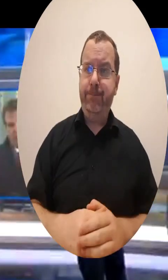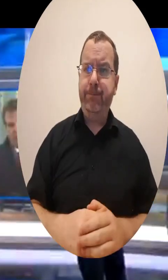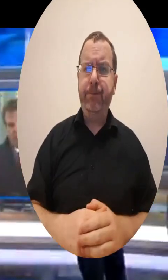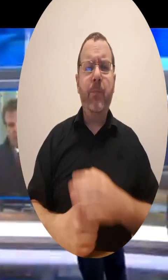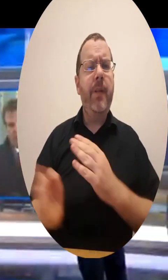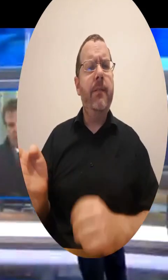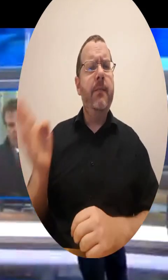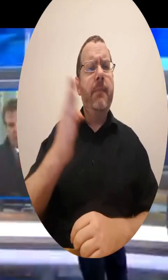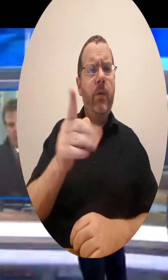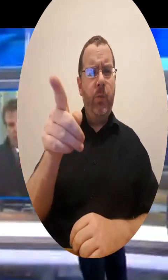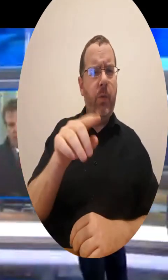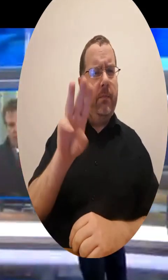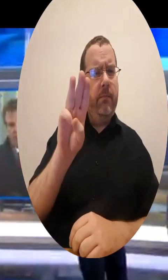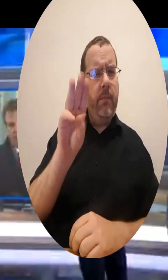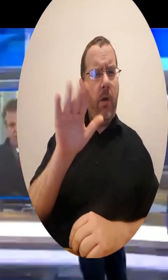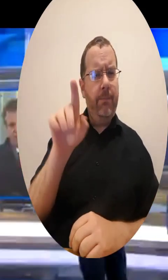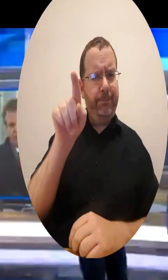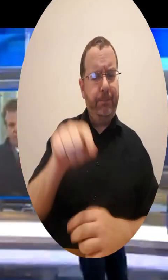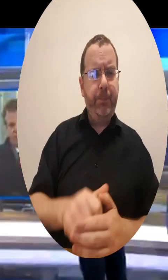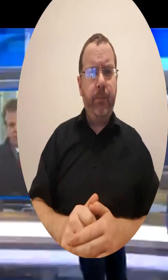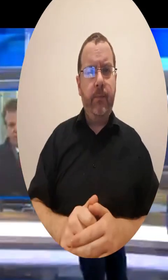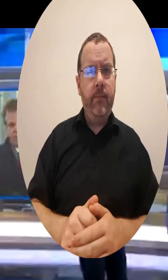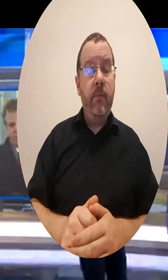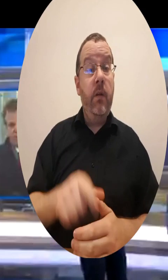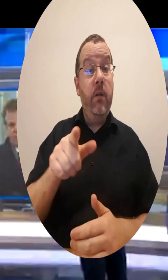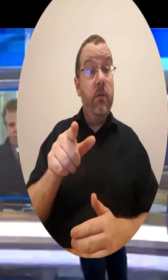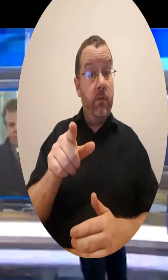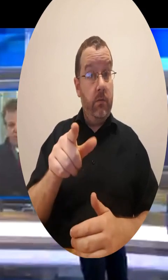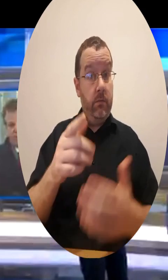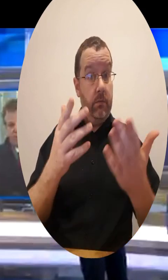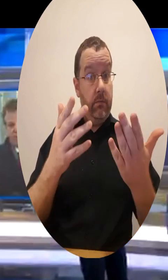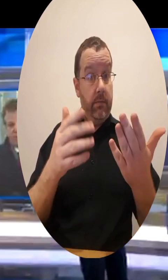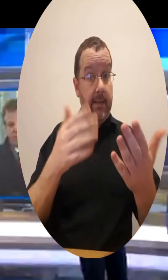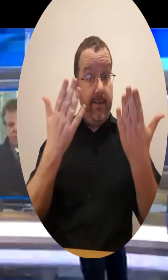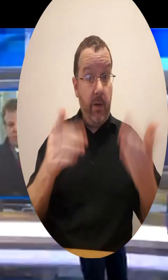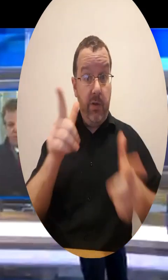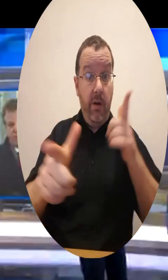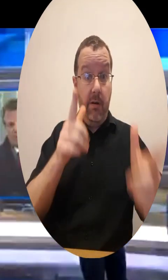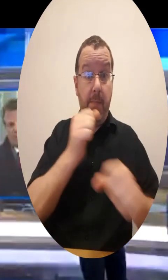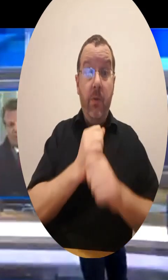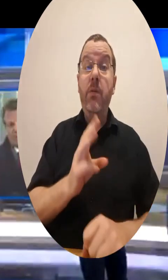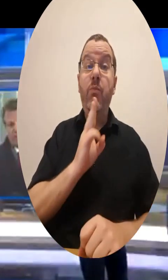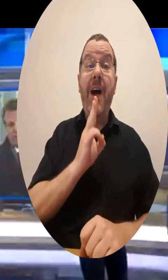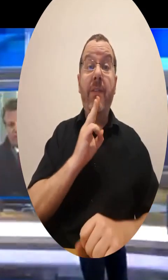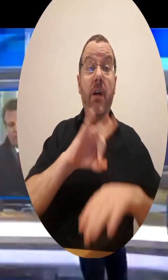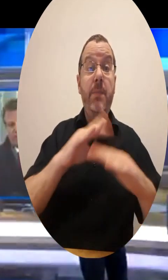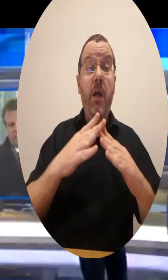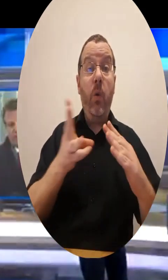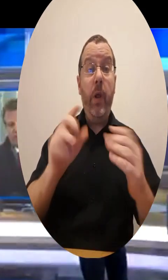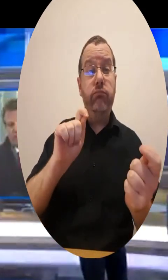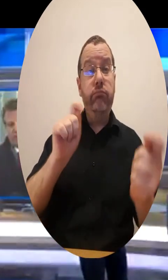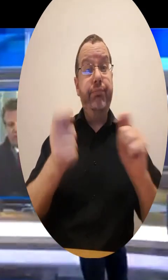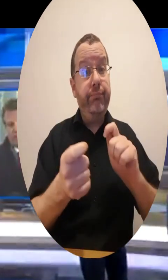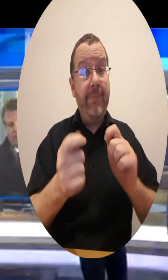at the Department of Health. How significant do you see this move where private hospitals will essentially operate as public hospitals? And